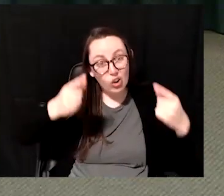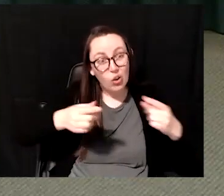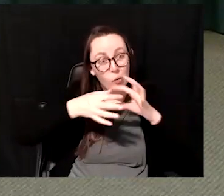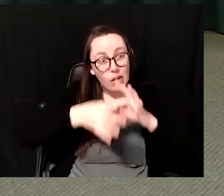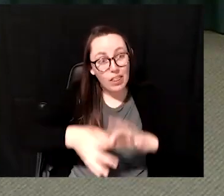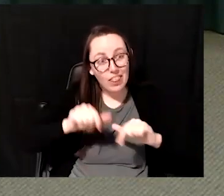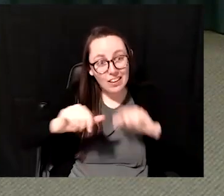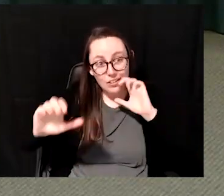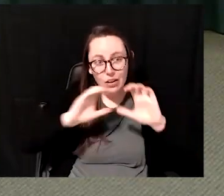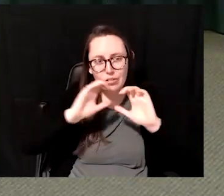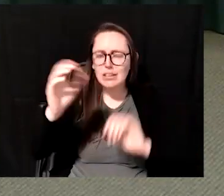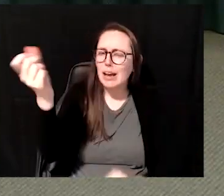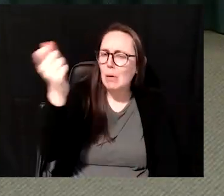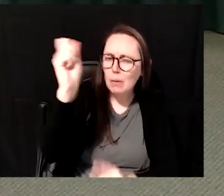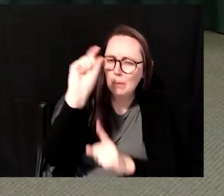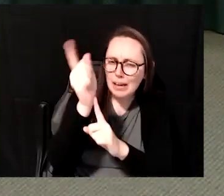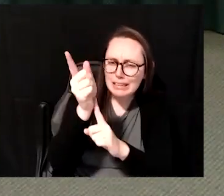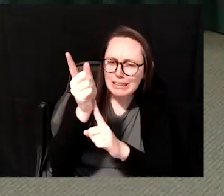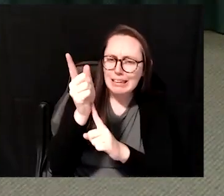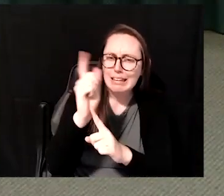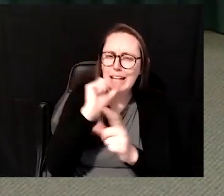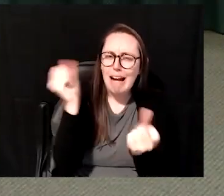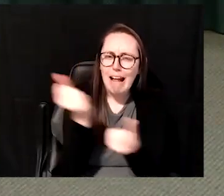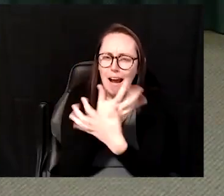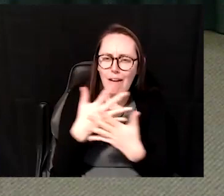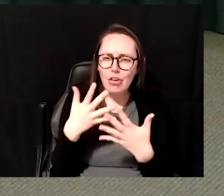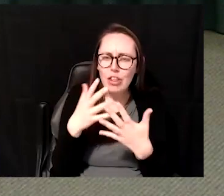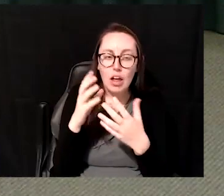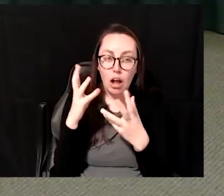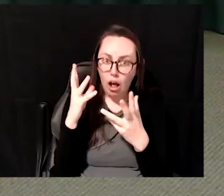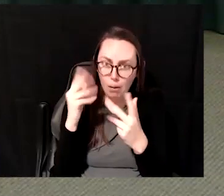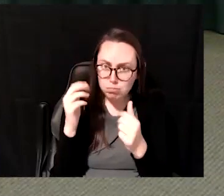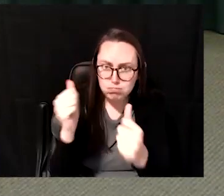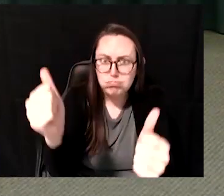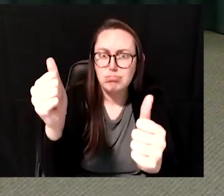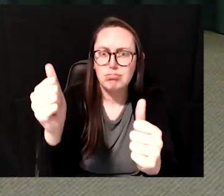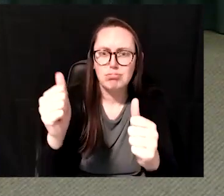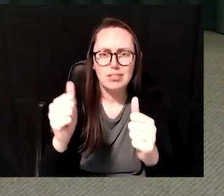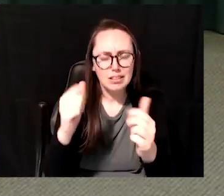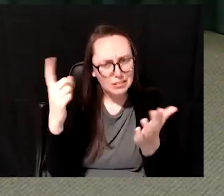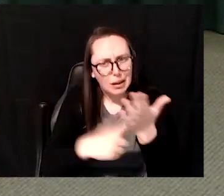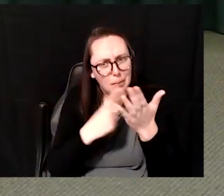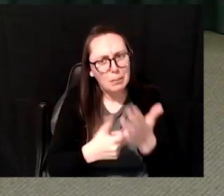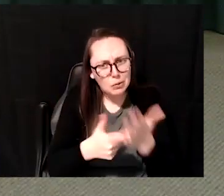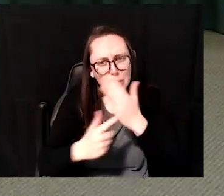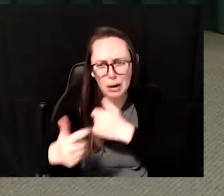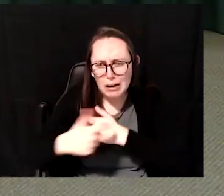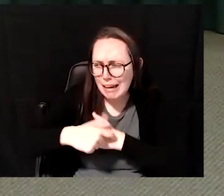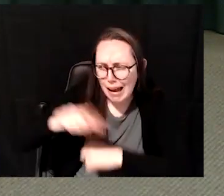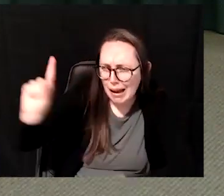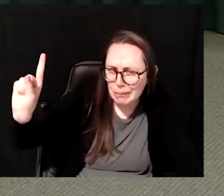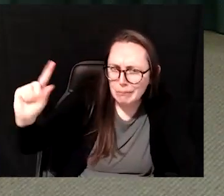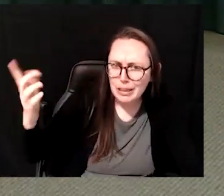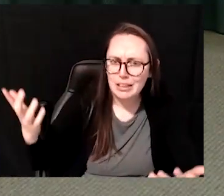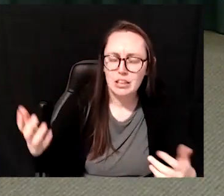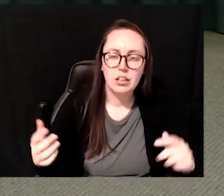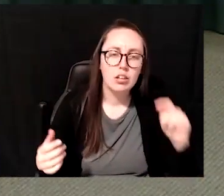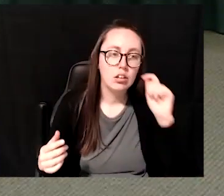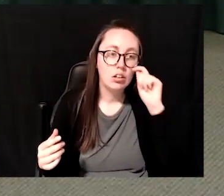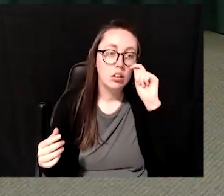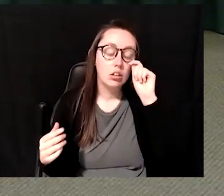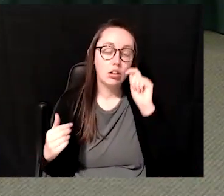okay not everything needs to take five seconds sometimes it needs a minute um you know there were 41